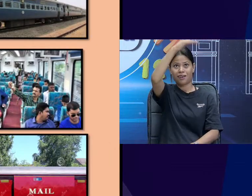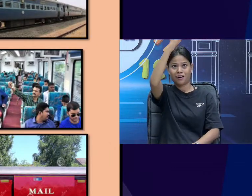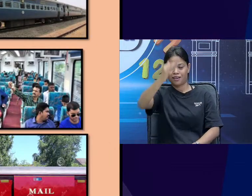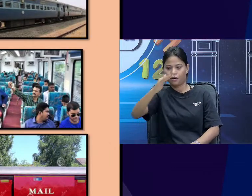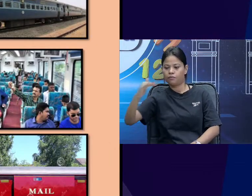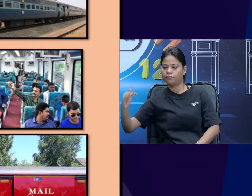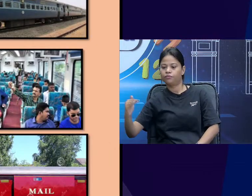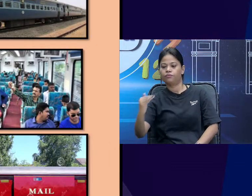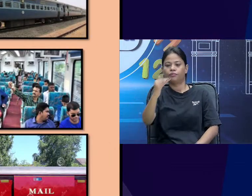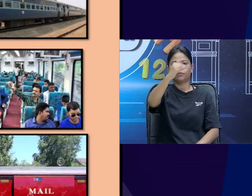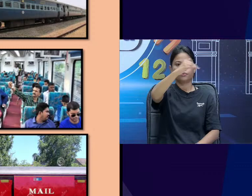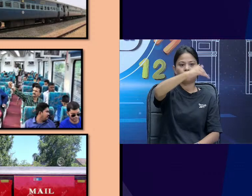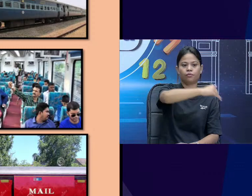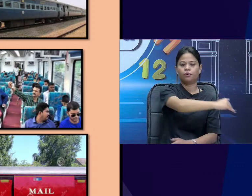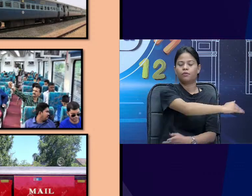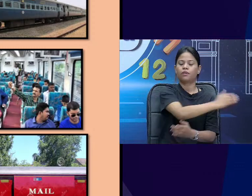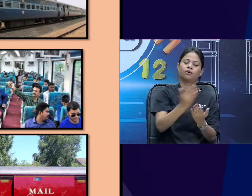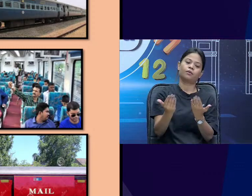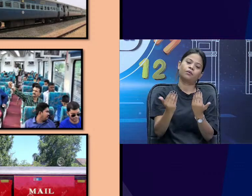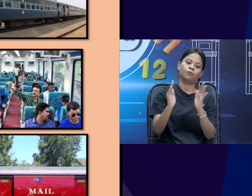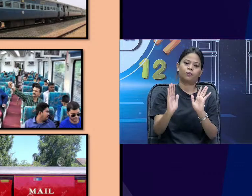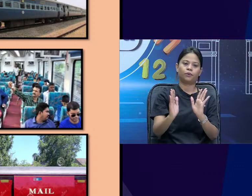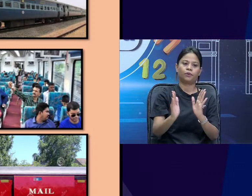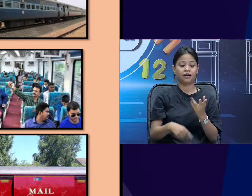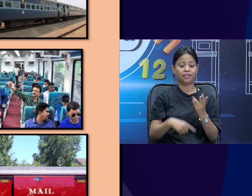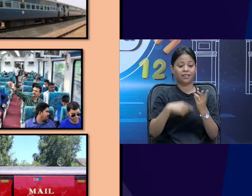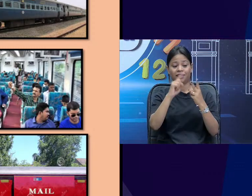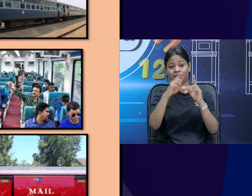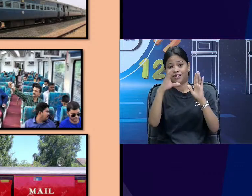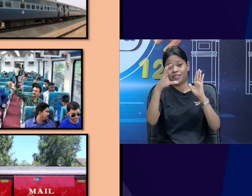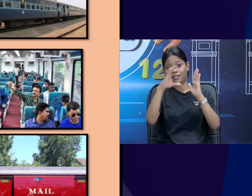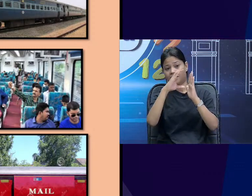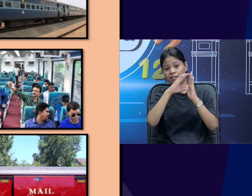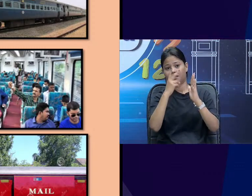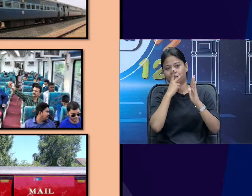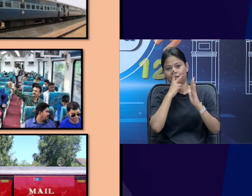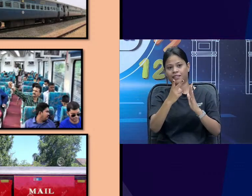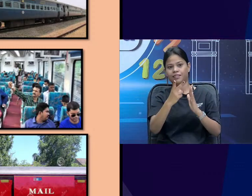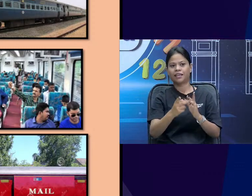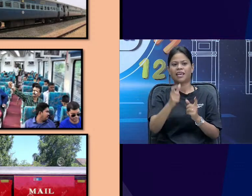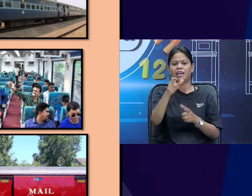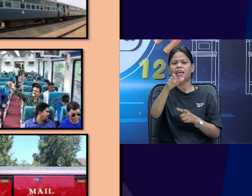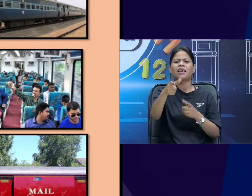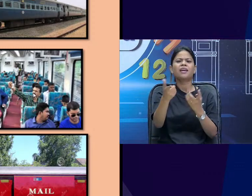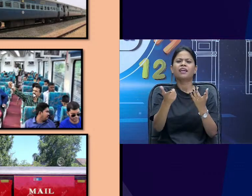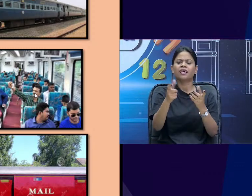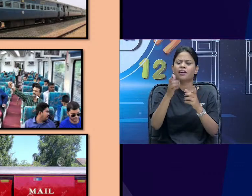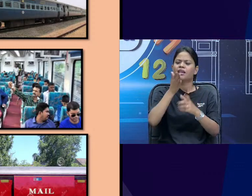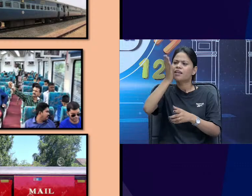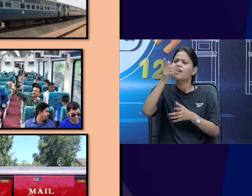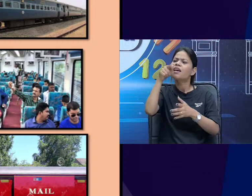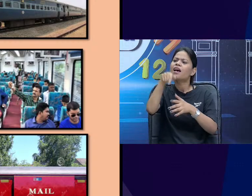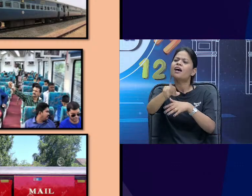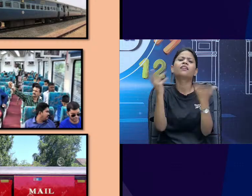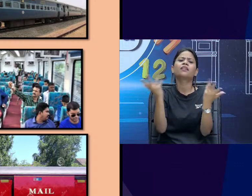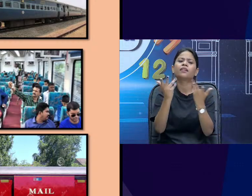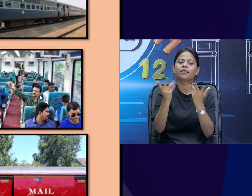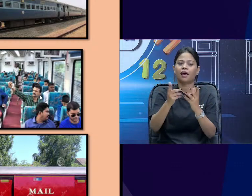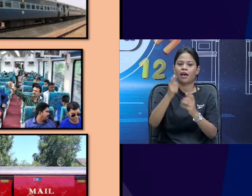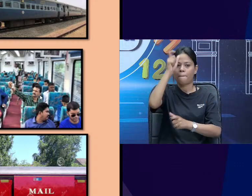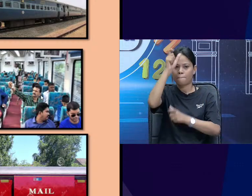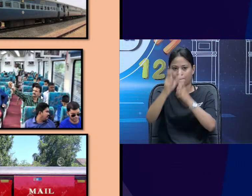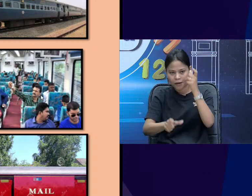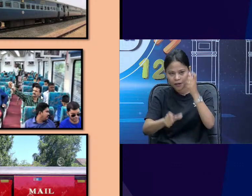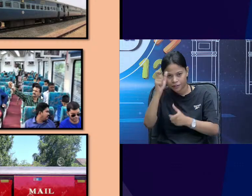carries passengers. See all the passengers in the second picture sitting on one uncle is taking a